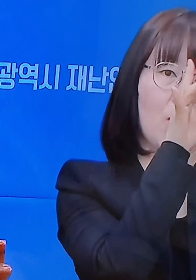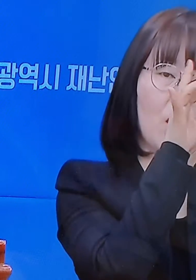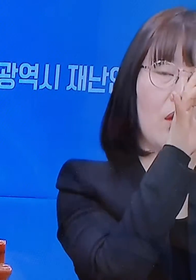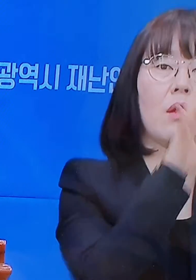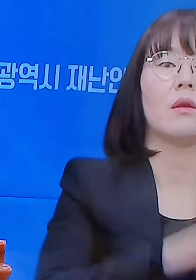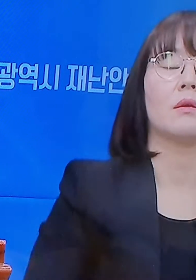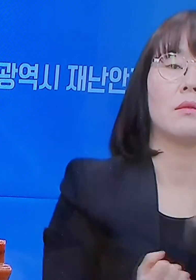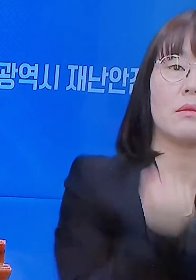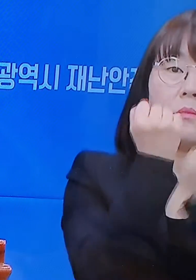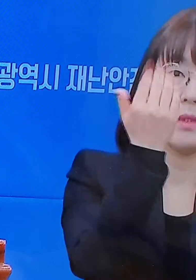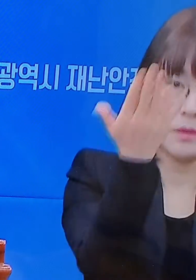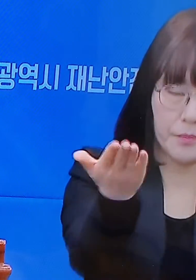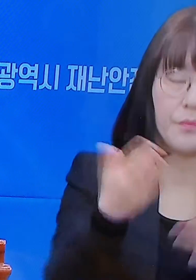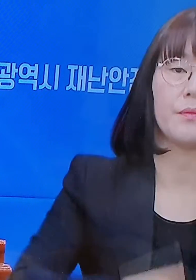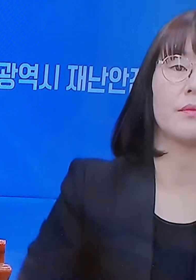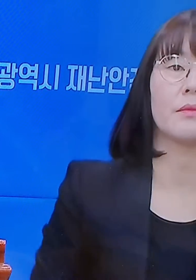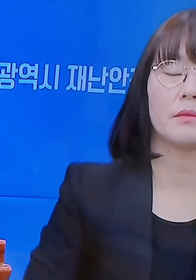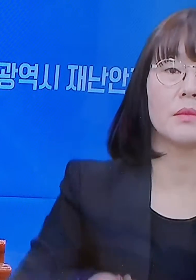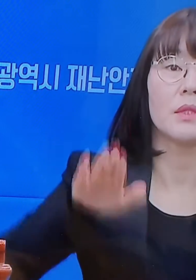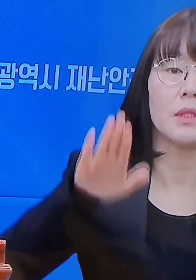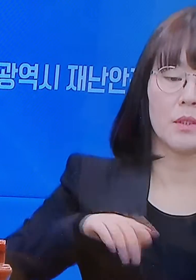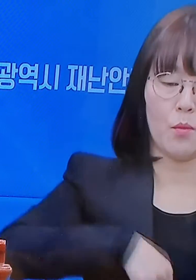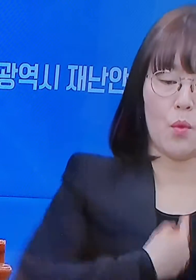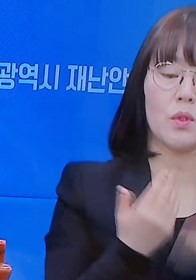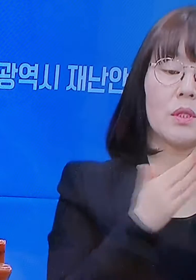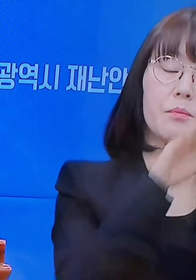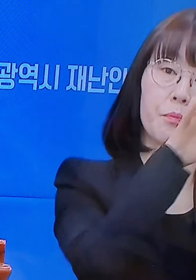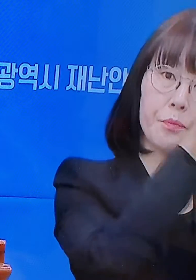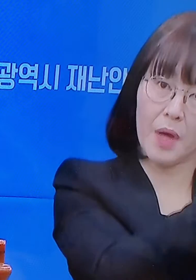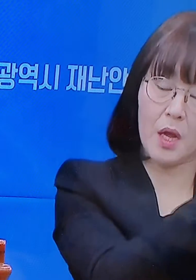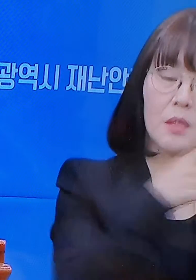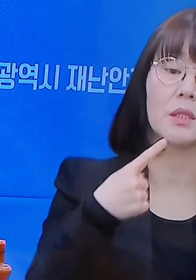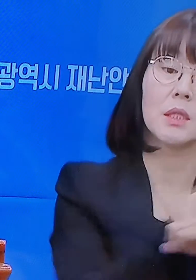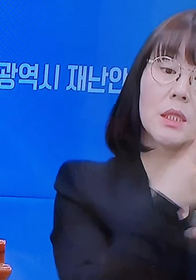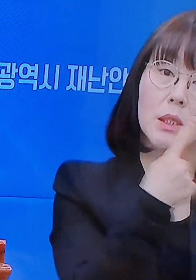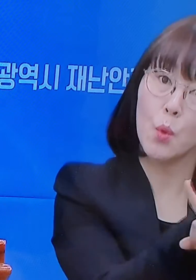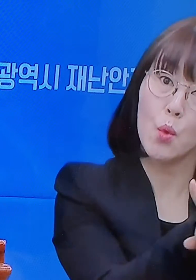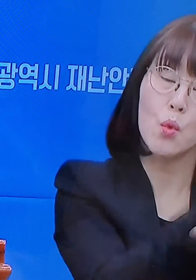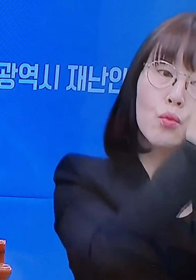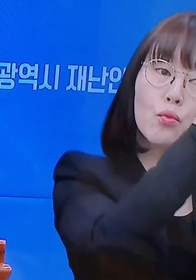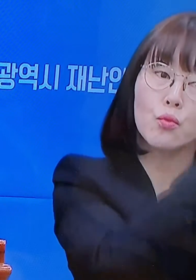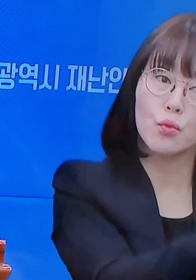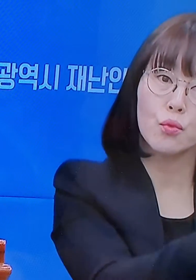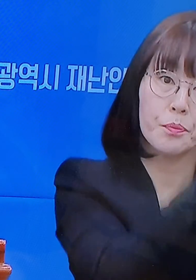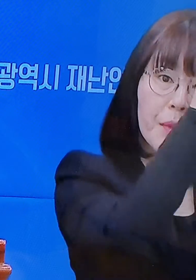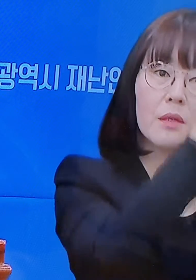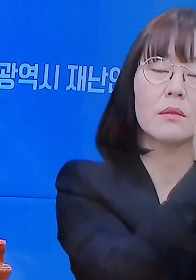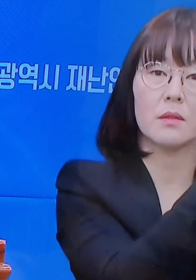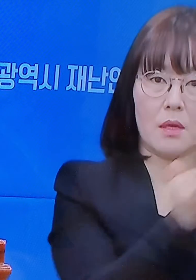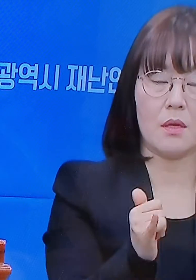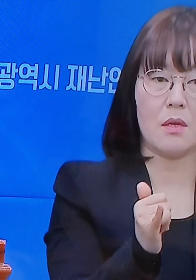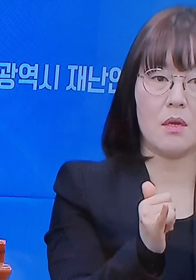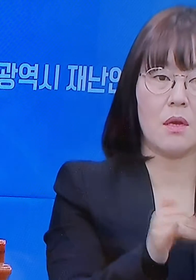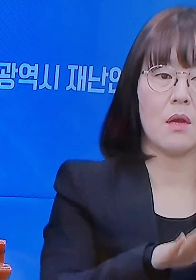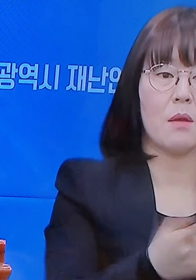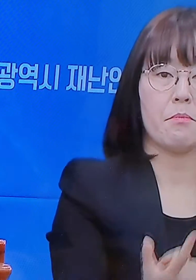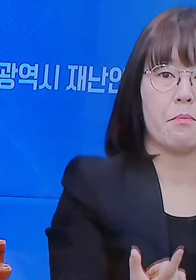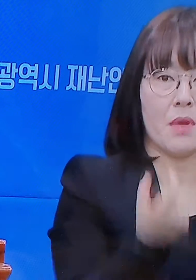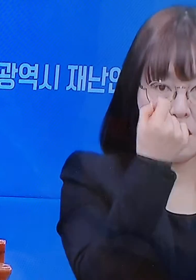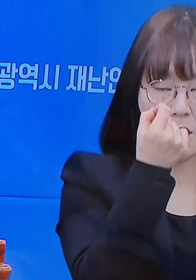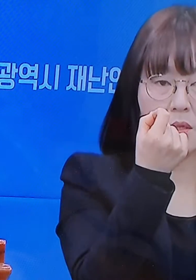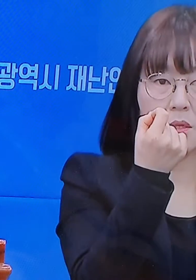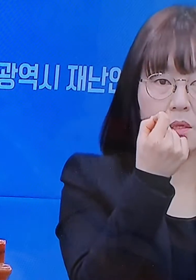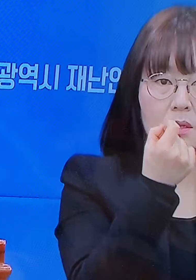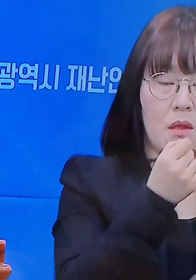body temperature. The body temperature of elderly and those with baseline disorders in their